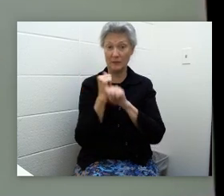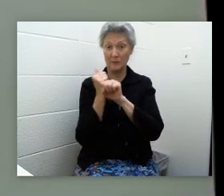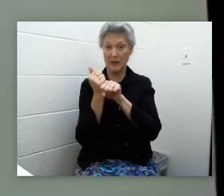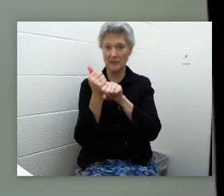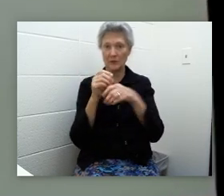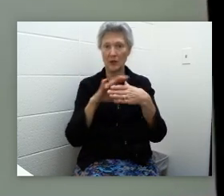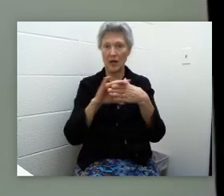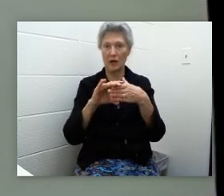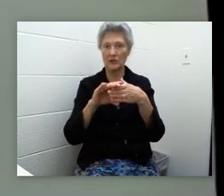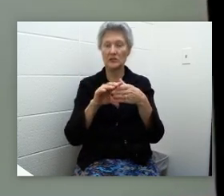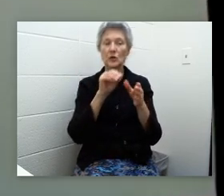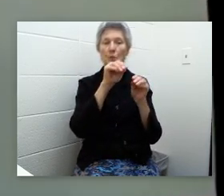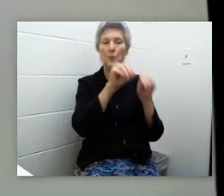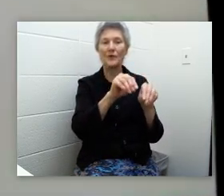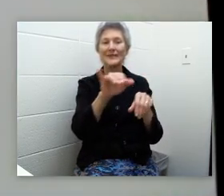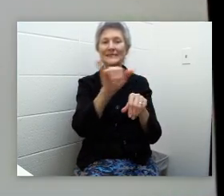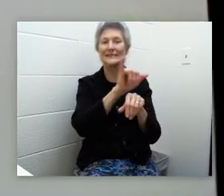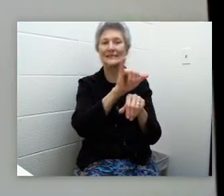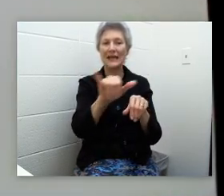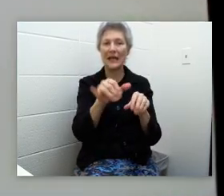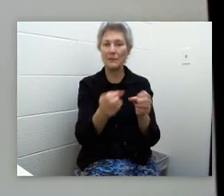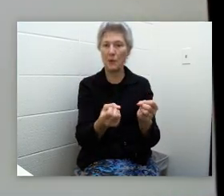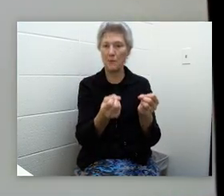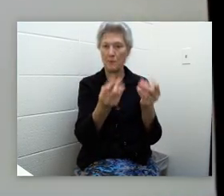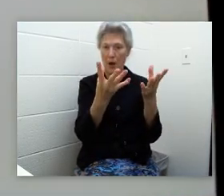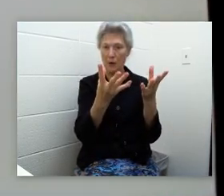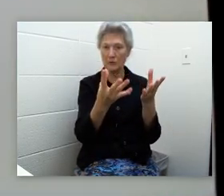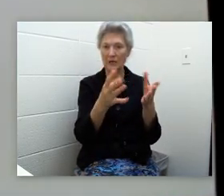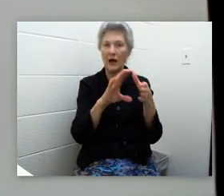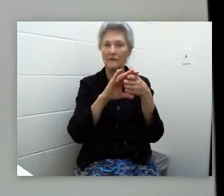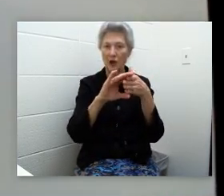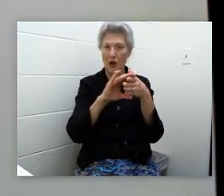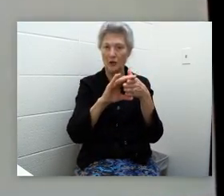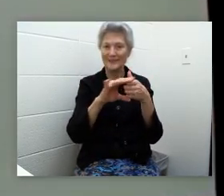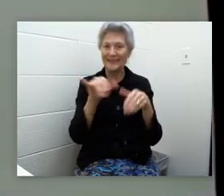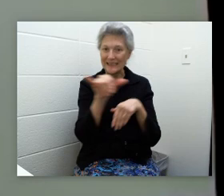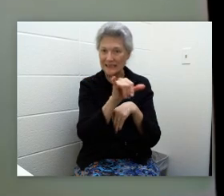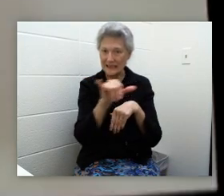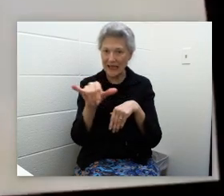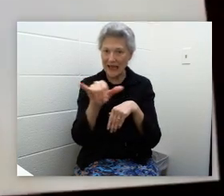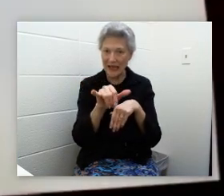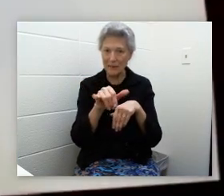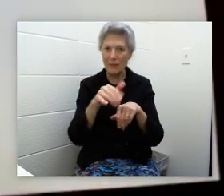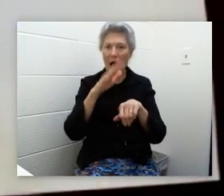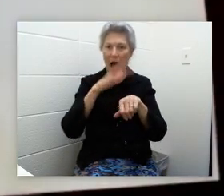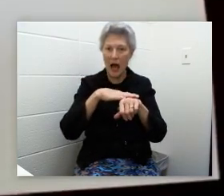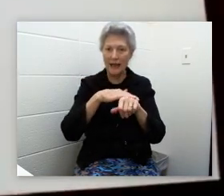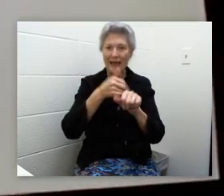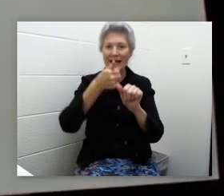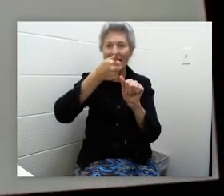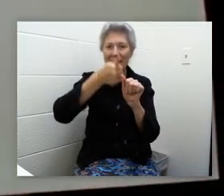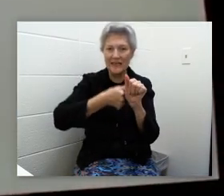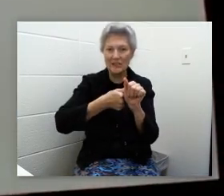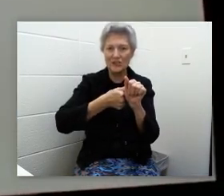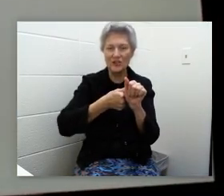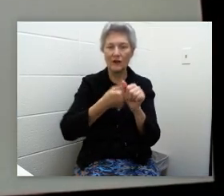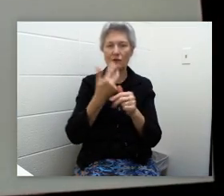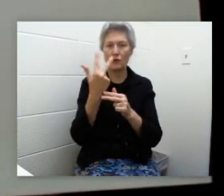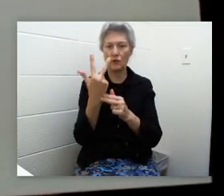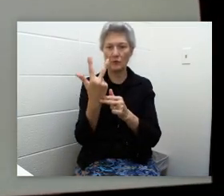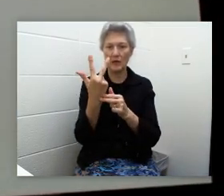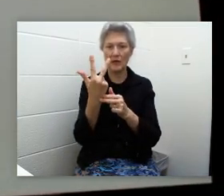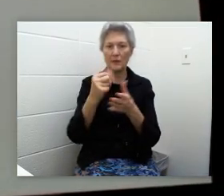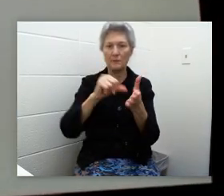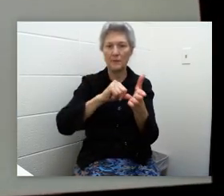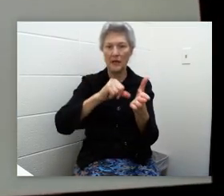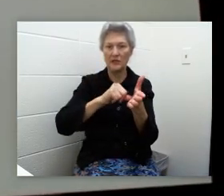put the same number of cards, that's important, the same number of cards on 3 pages of